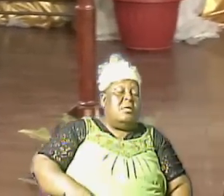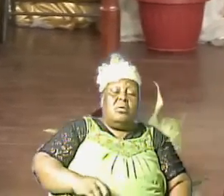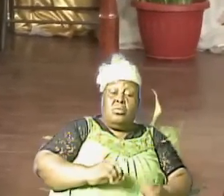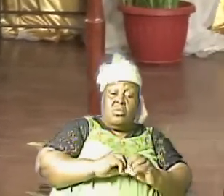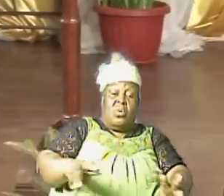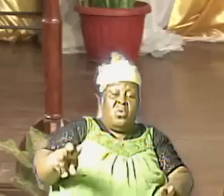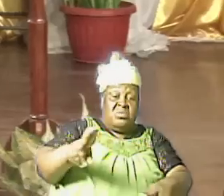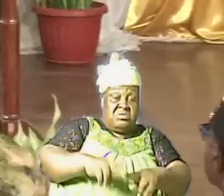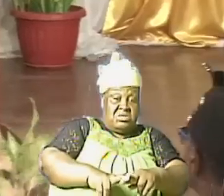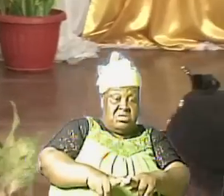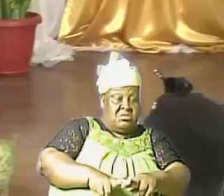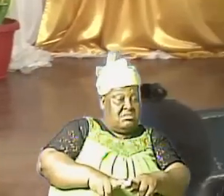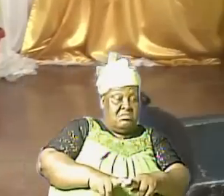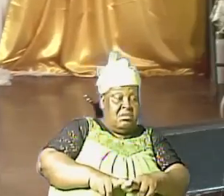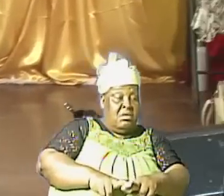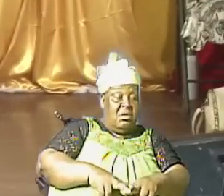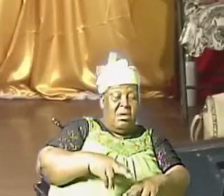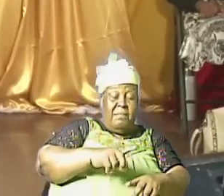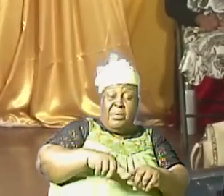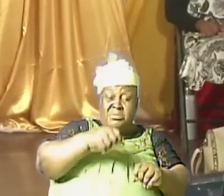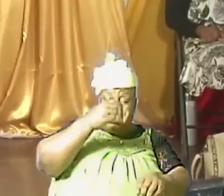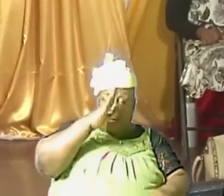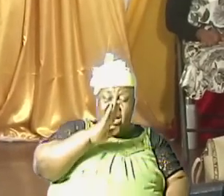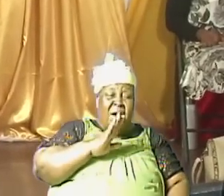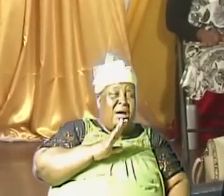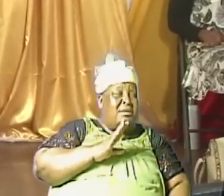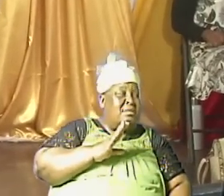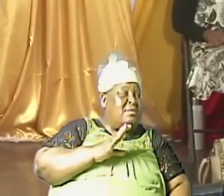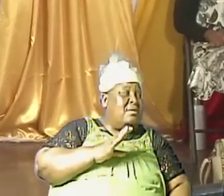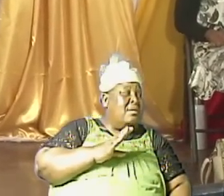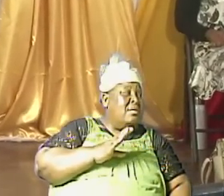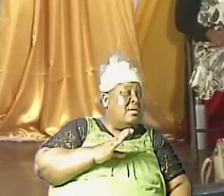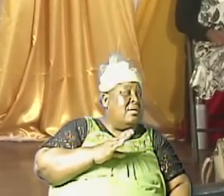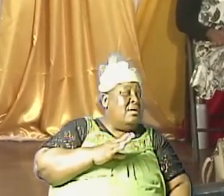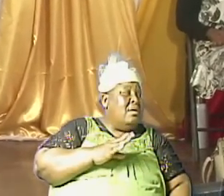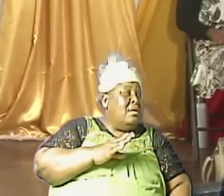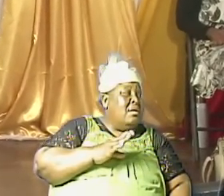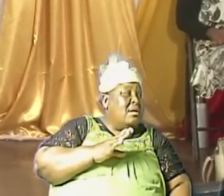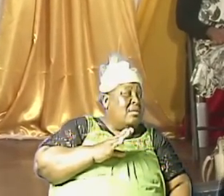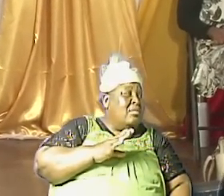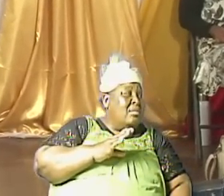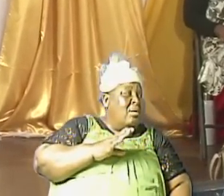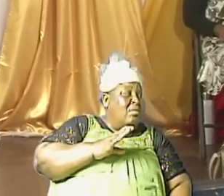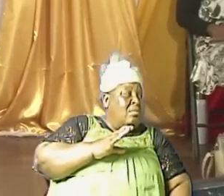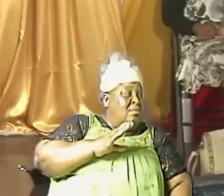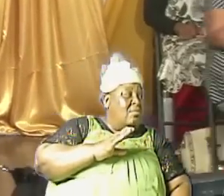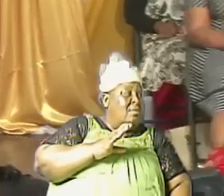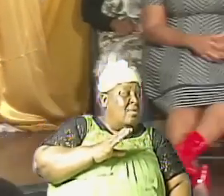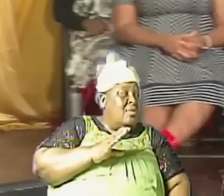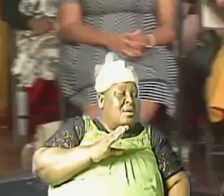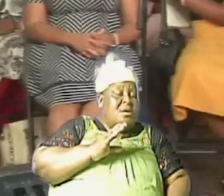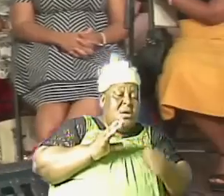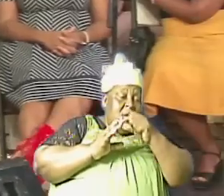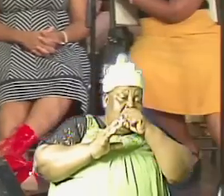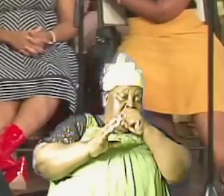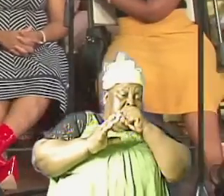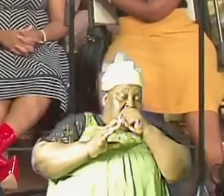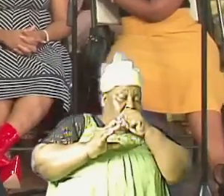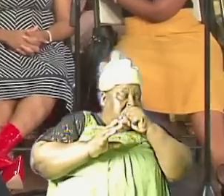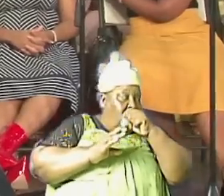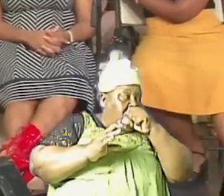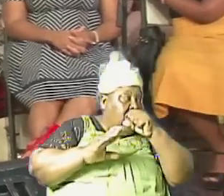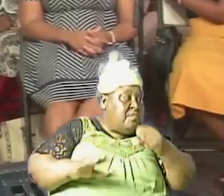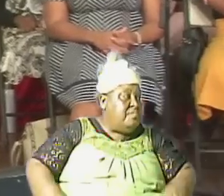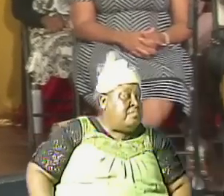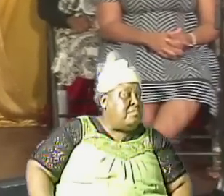Couldn't sit down. But God, where's my phone? My God, my phone is there. Lord